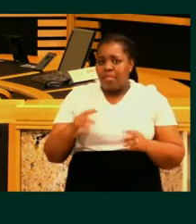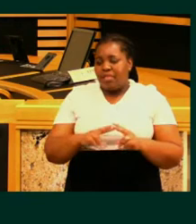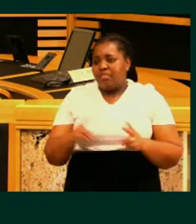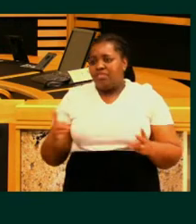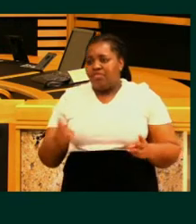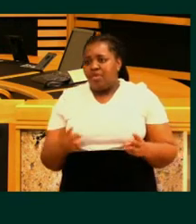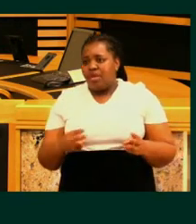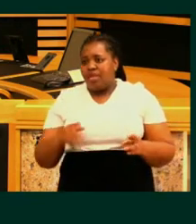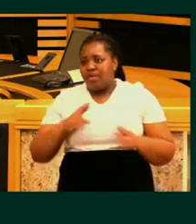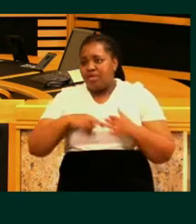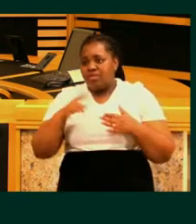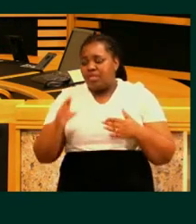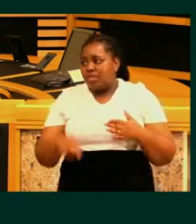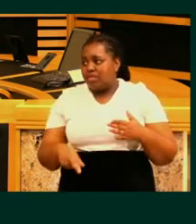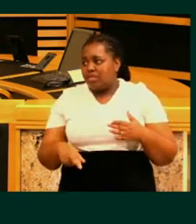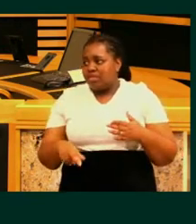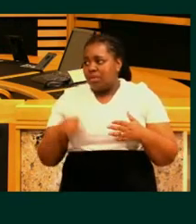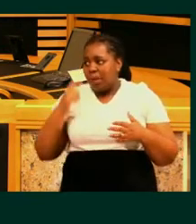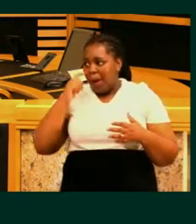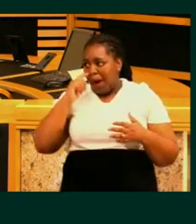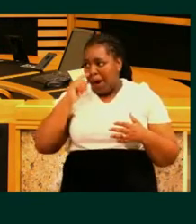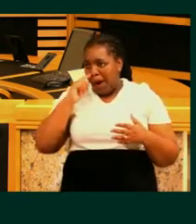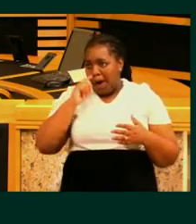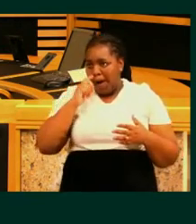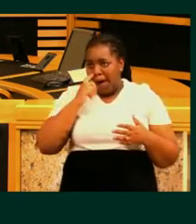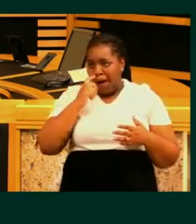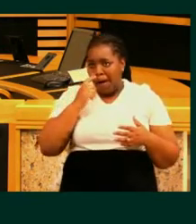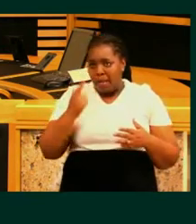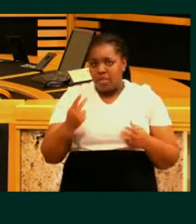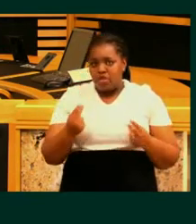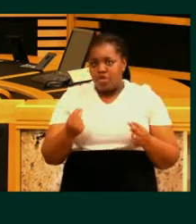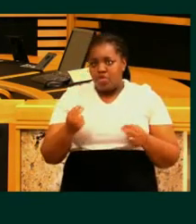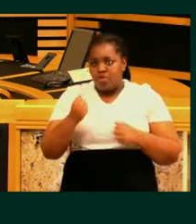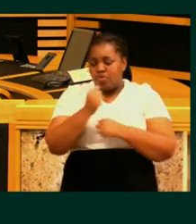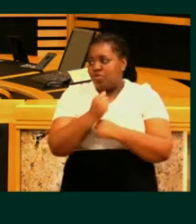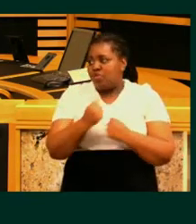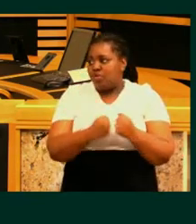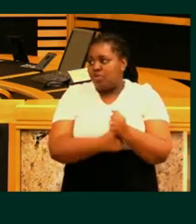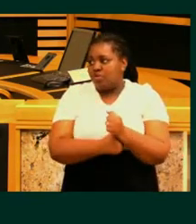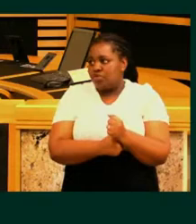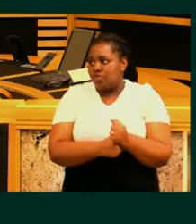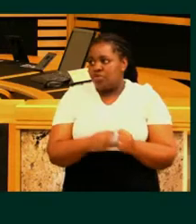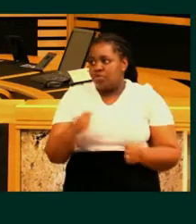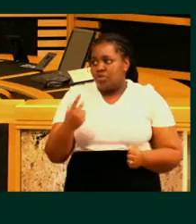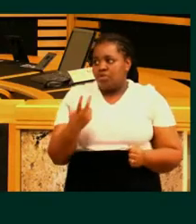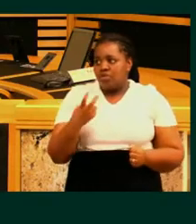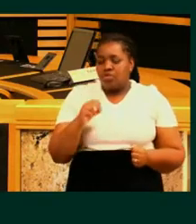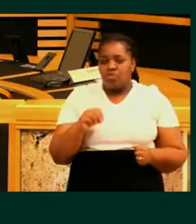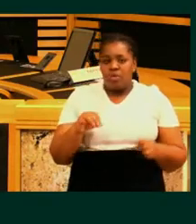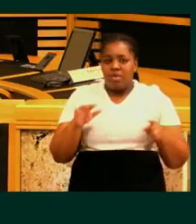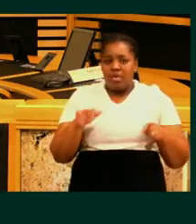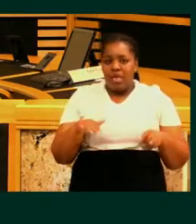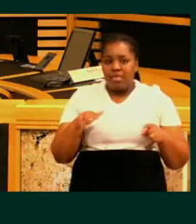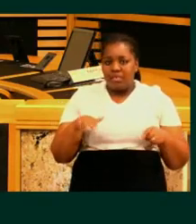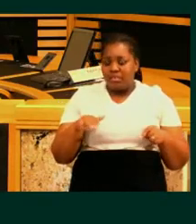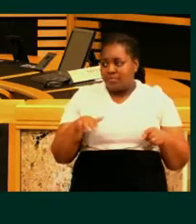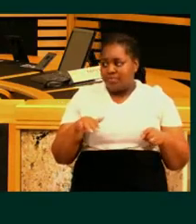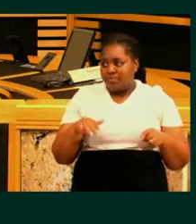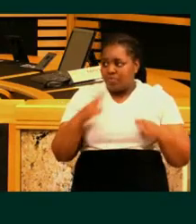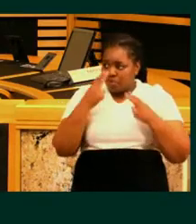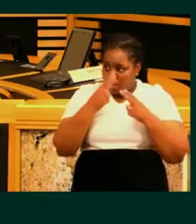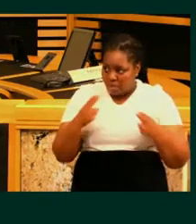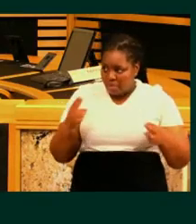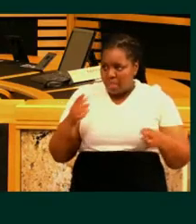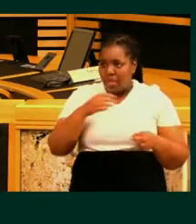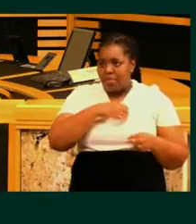it is quite clear that we need new strategies to overcome gpv in 2019 The Honorable president